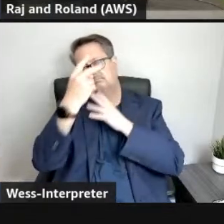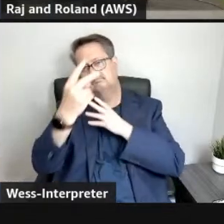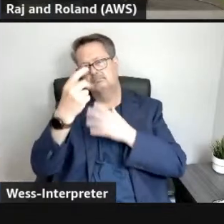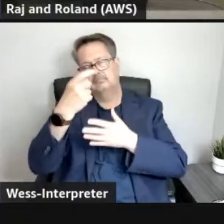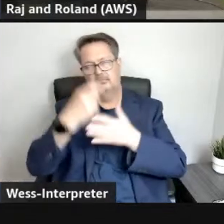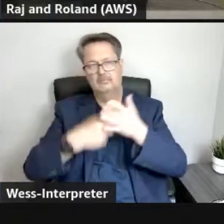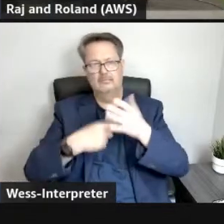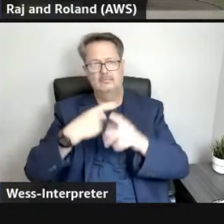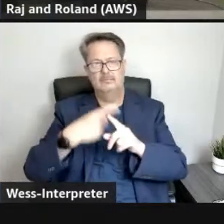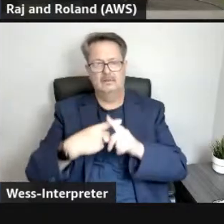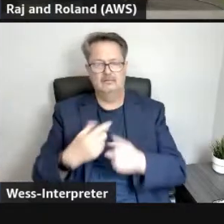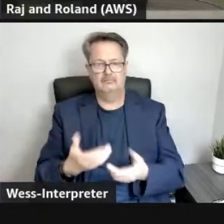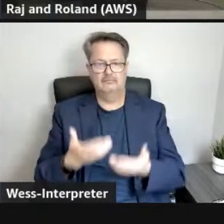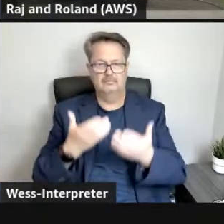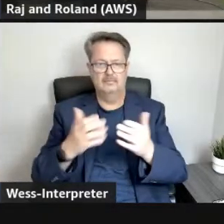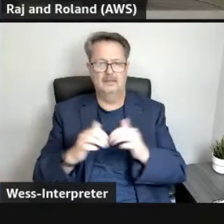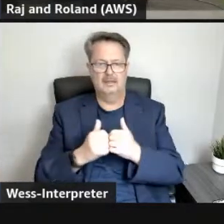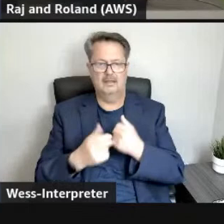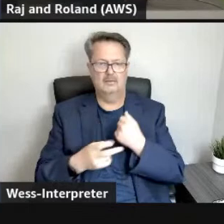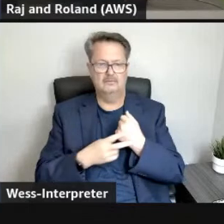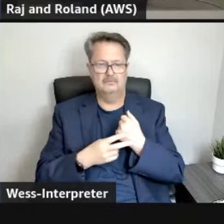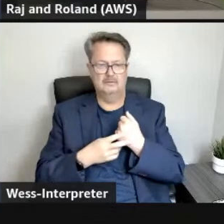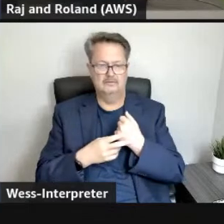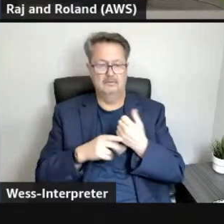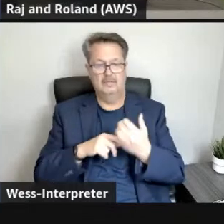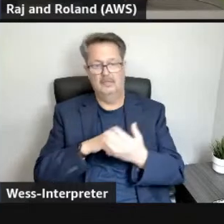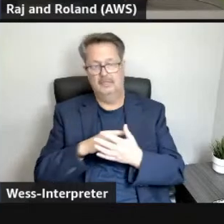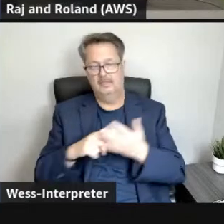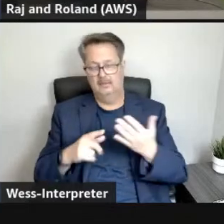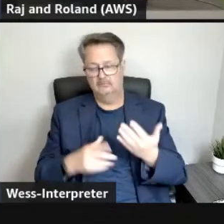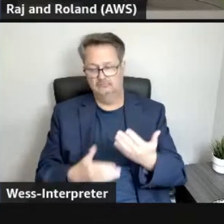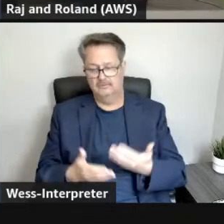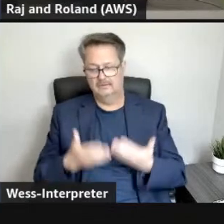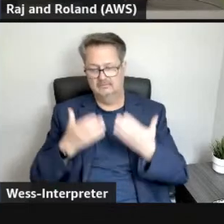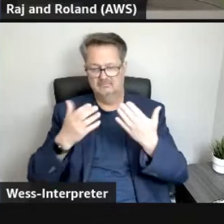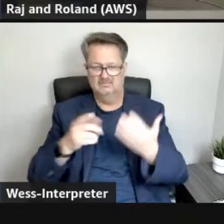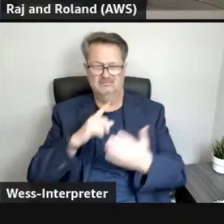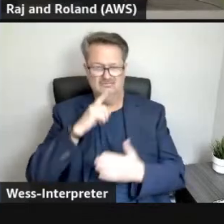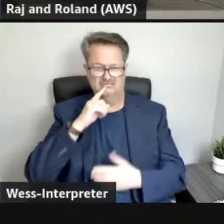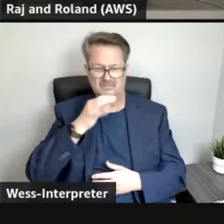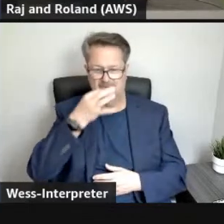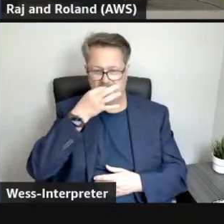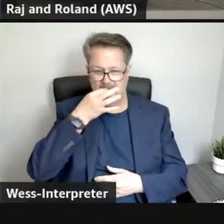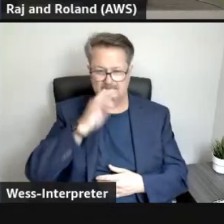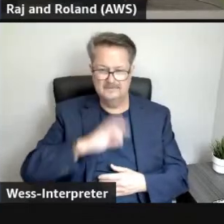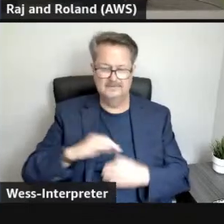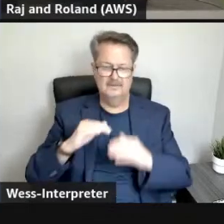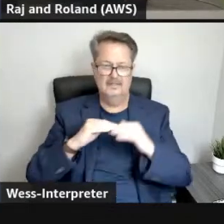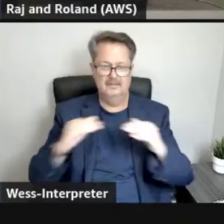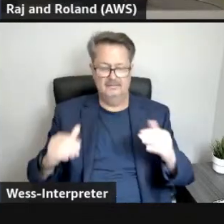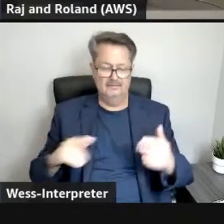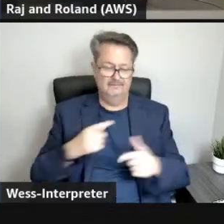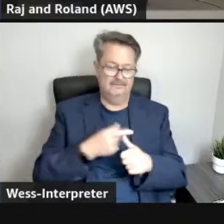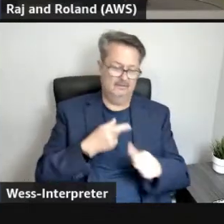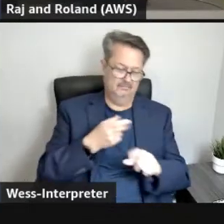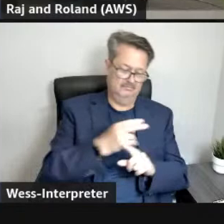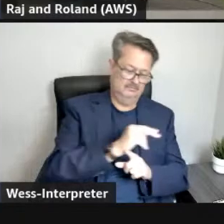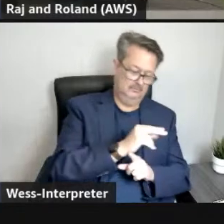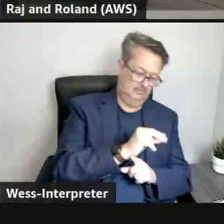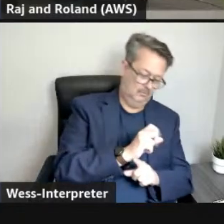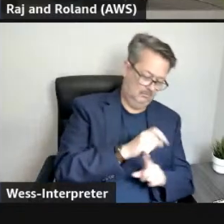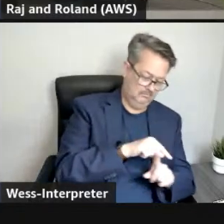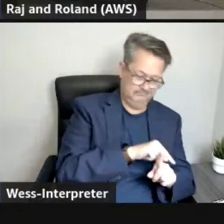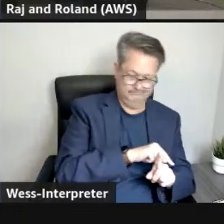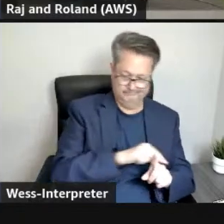recommendations for savings. Those recommendations can be at a very fine-grained level, from your nodes to specific pods